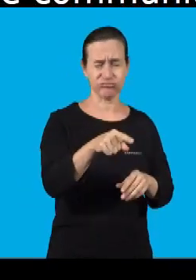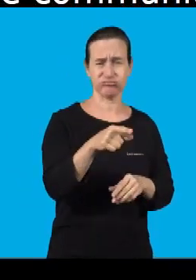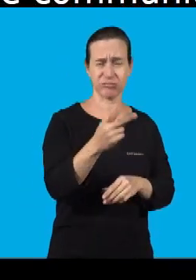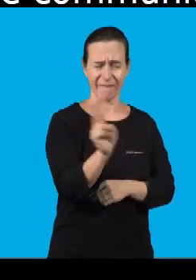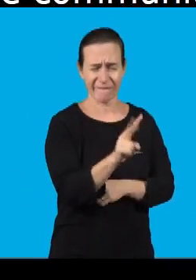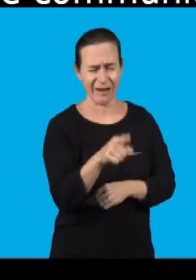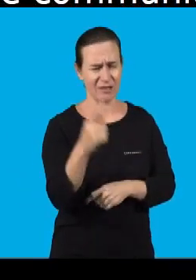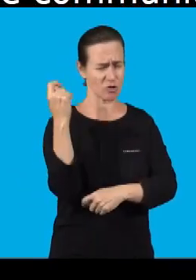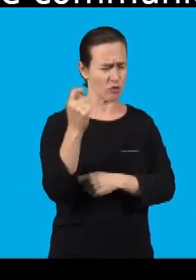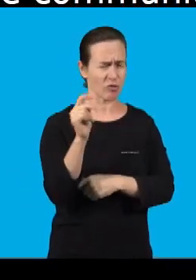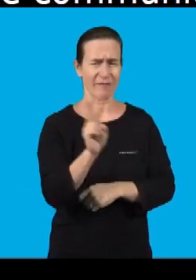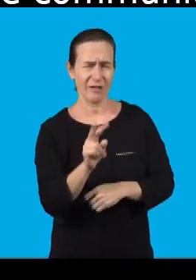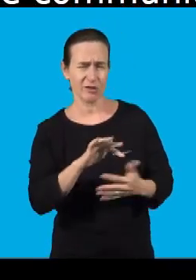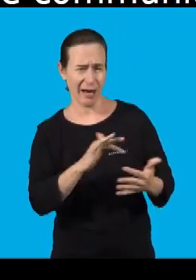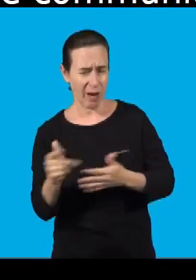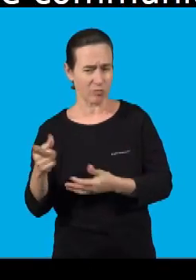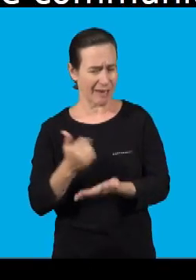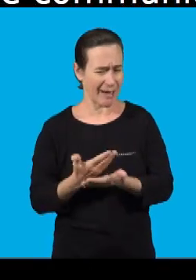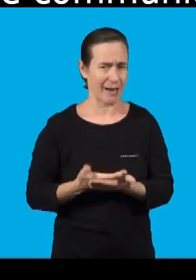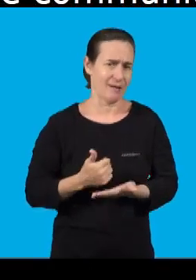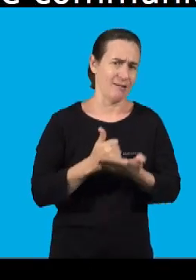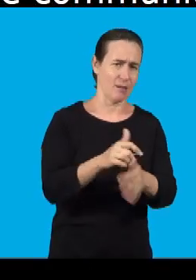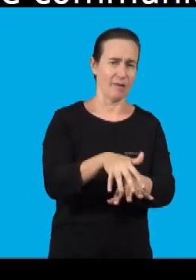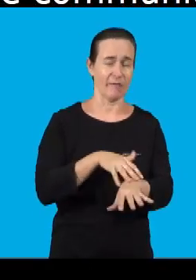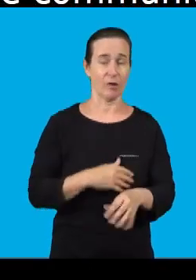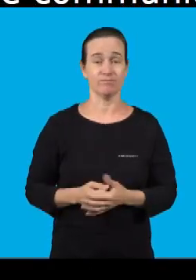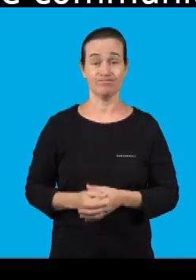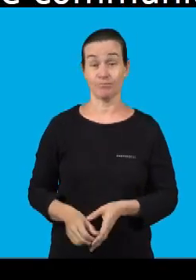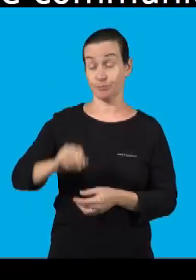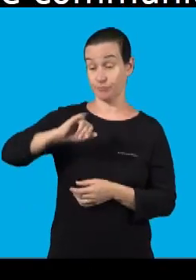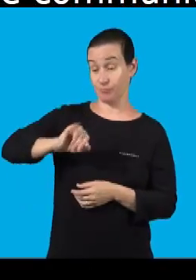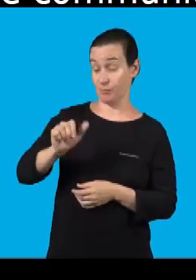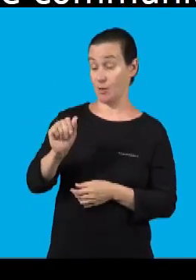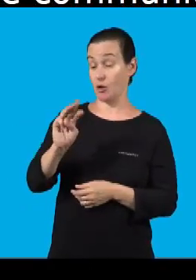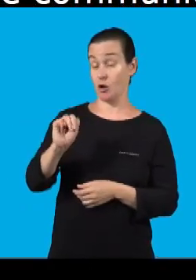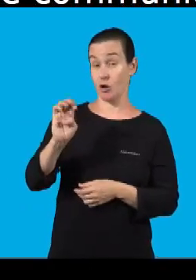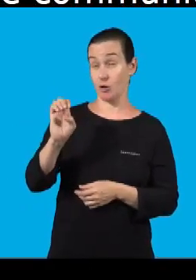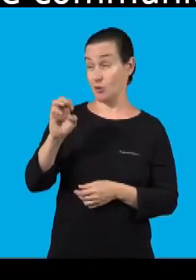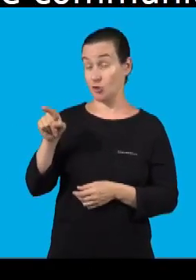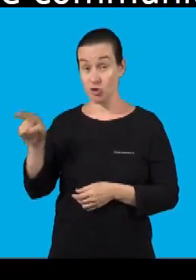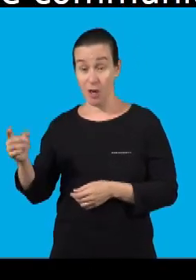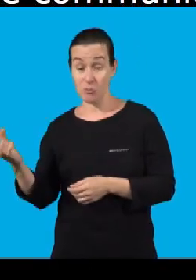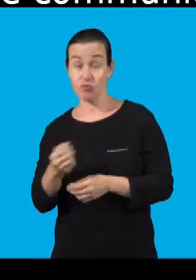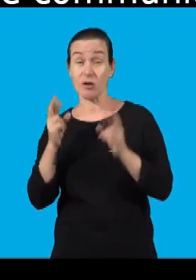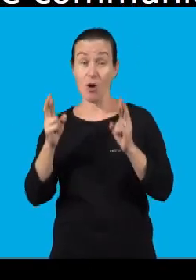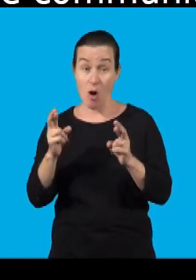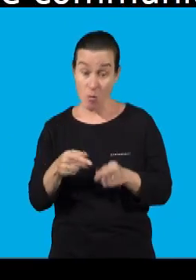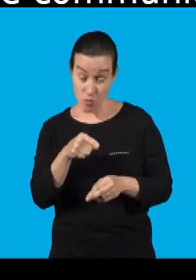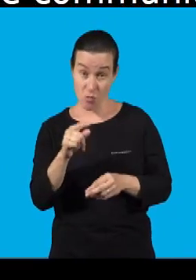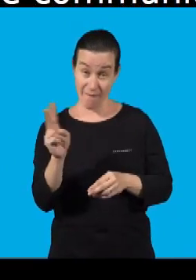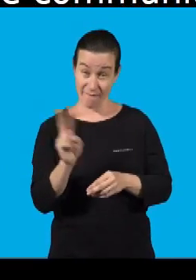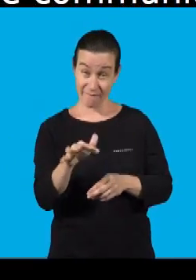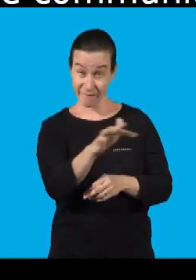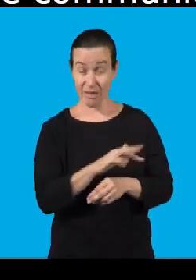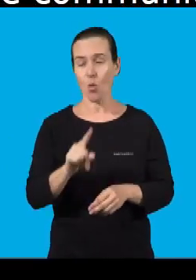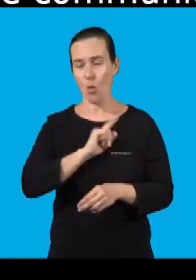how we need to empower them, teaching them farming skills. James Jarvis brings hope to Indosheni with